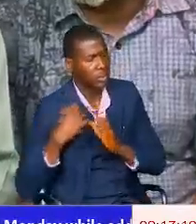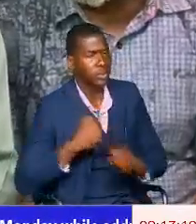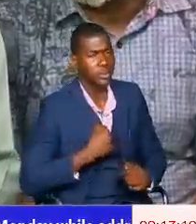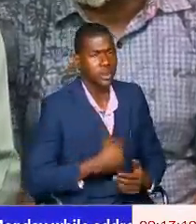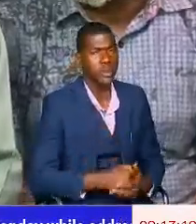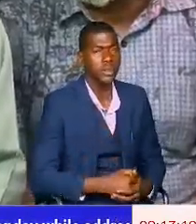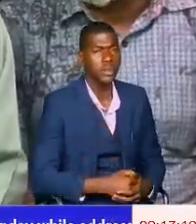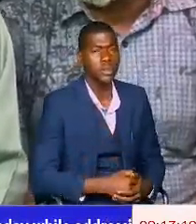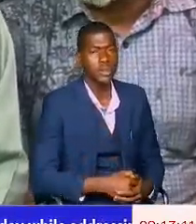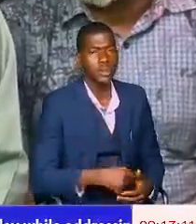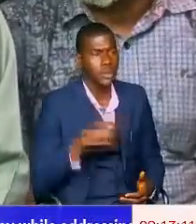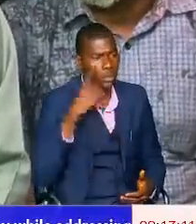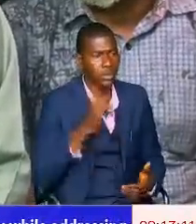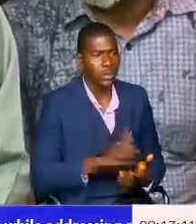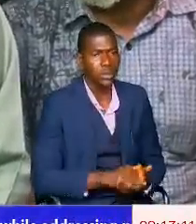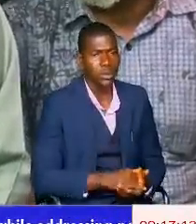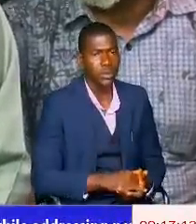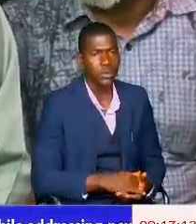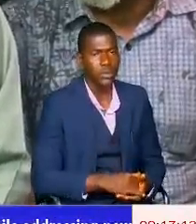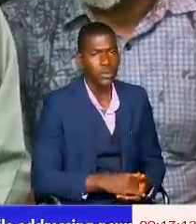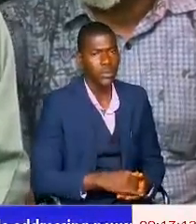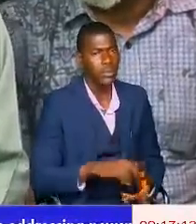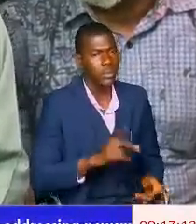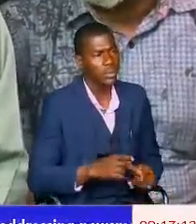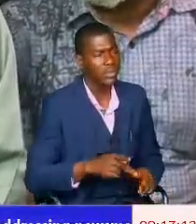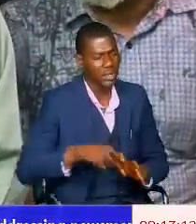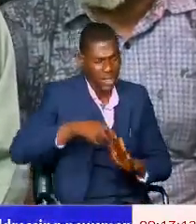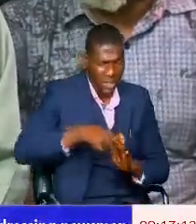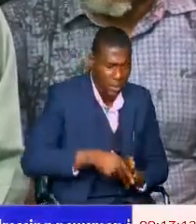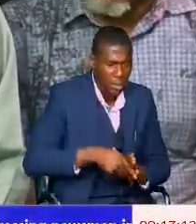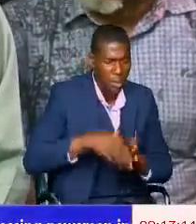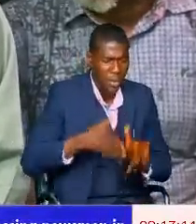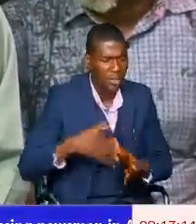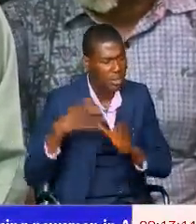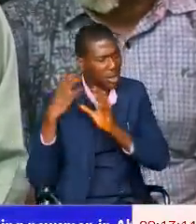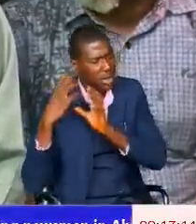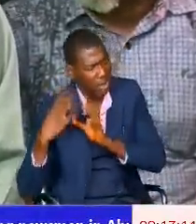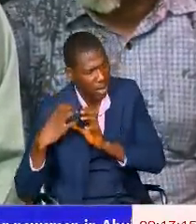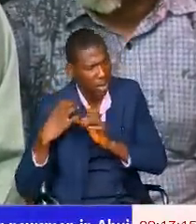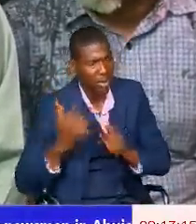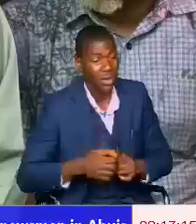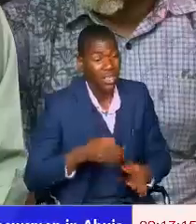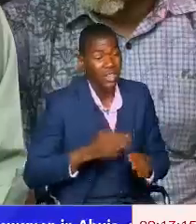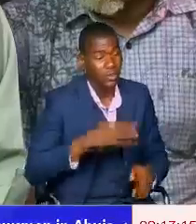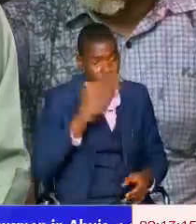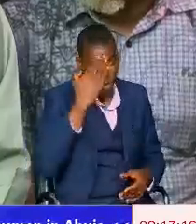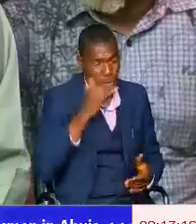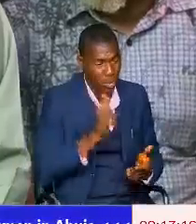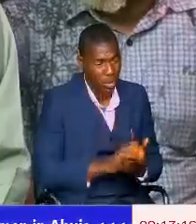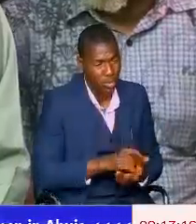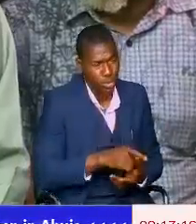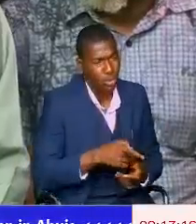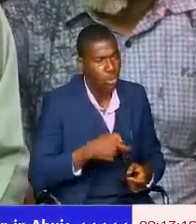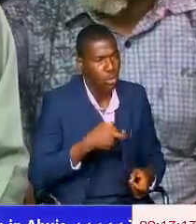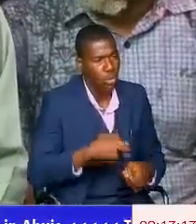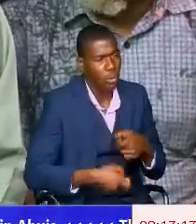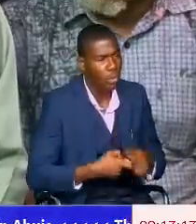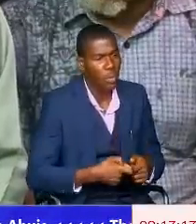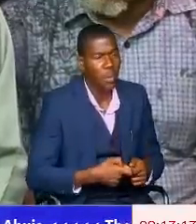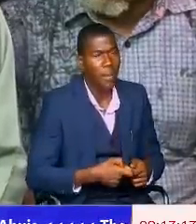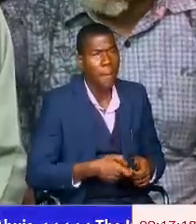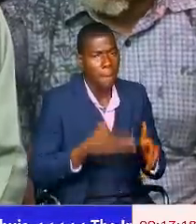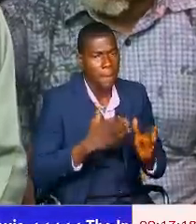brothers, we could not kill Jackie we carry load. If you know say your matter, person don't they do